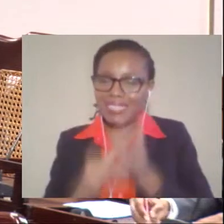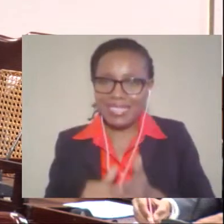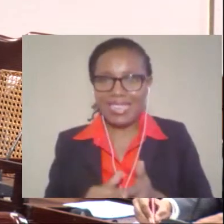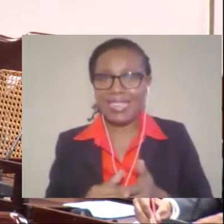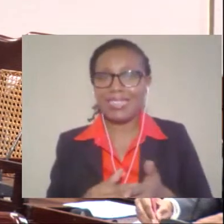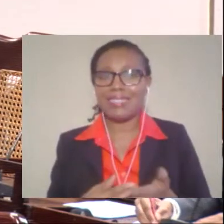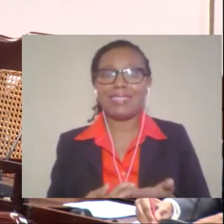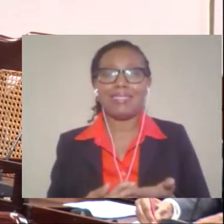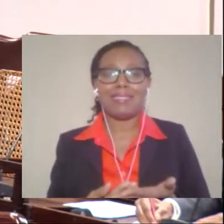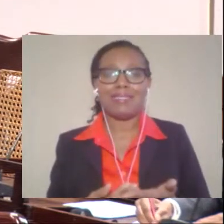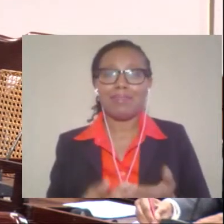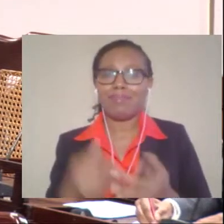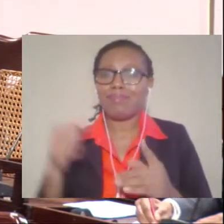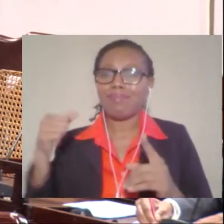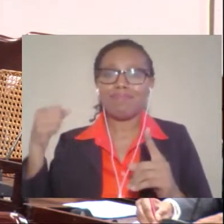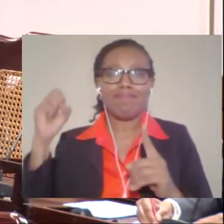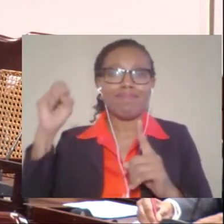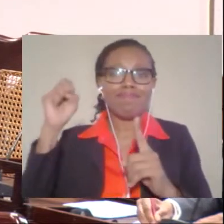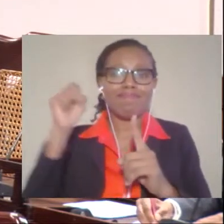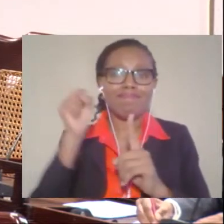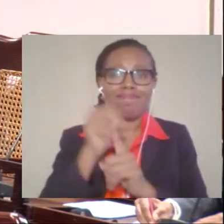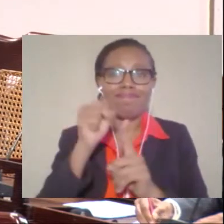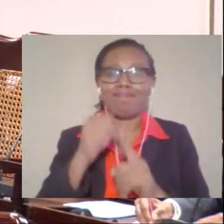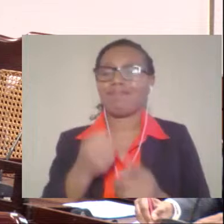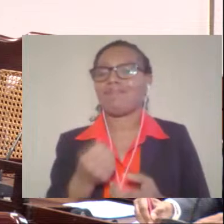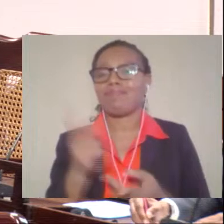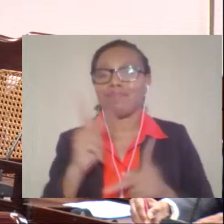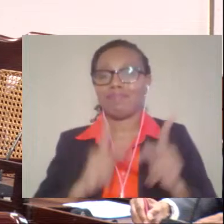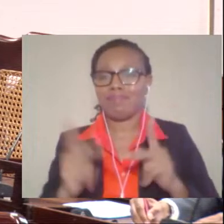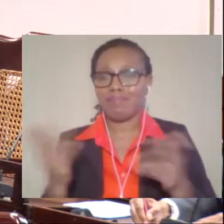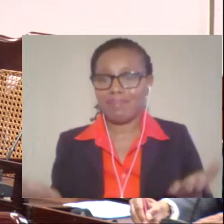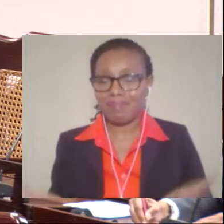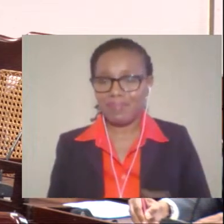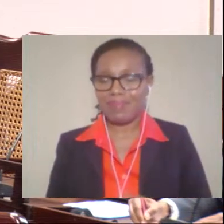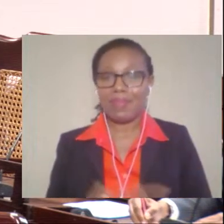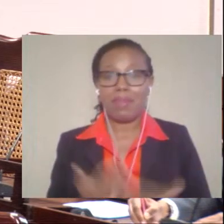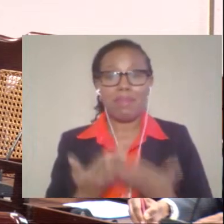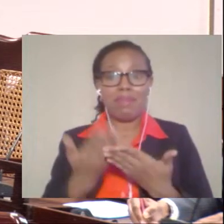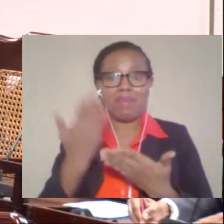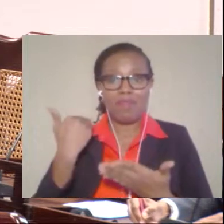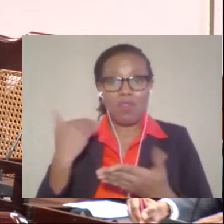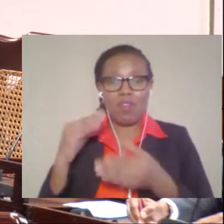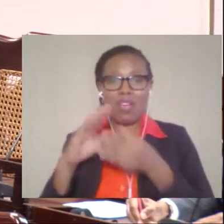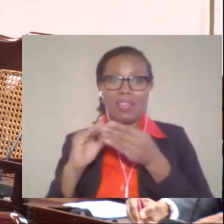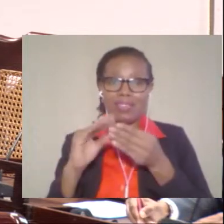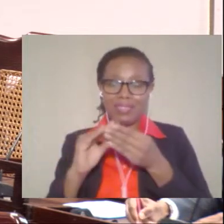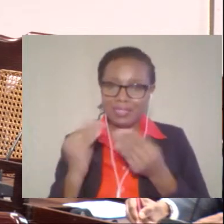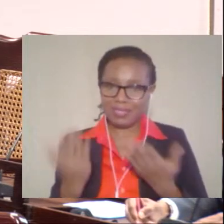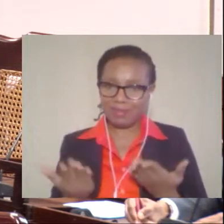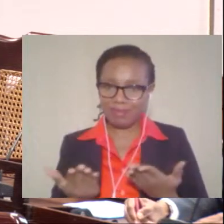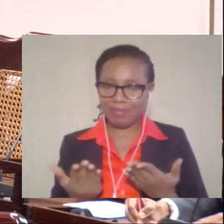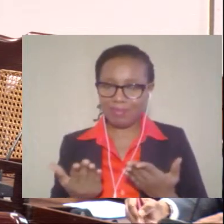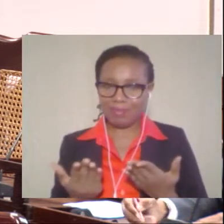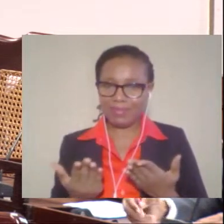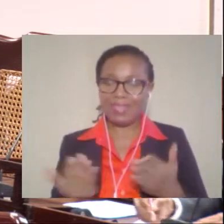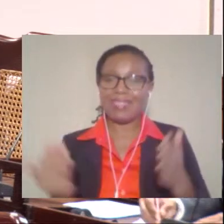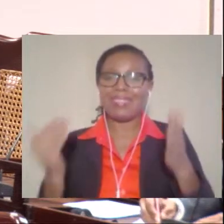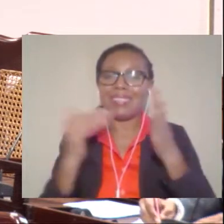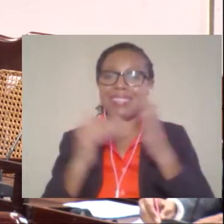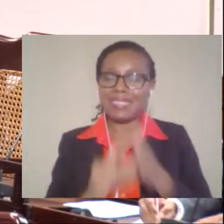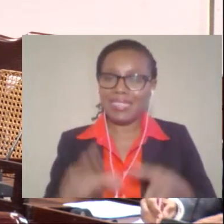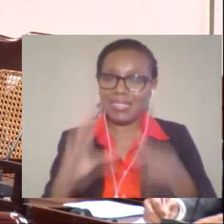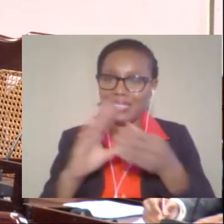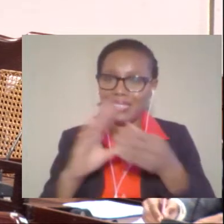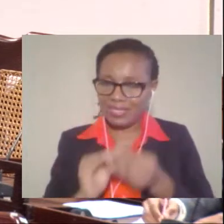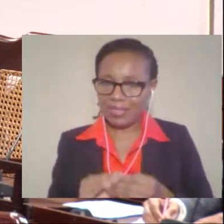I have said before, and I will repeat, there's an application process. And I know the